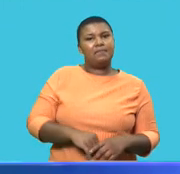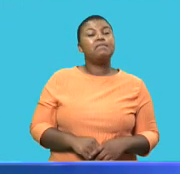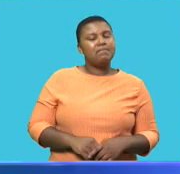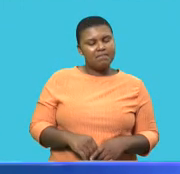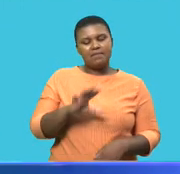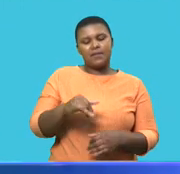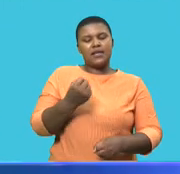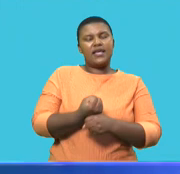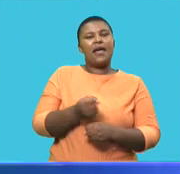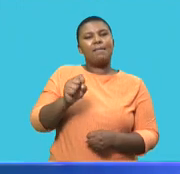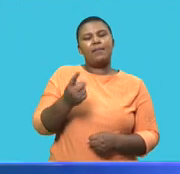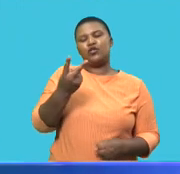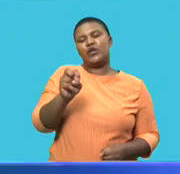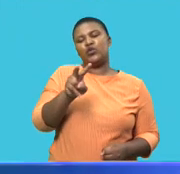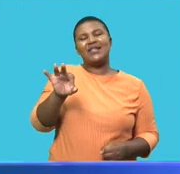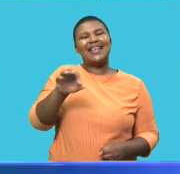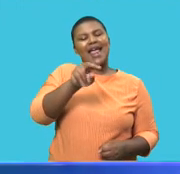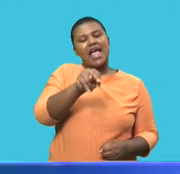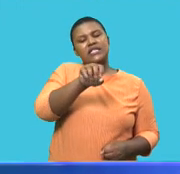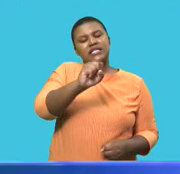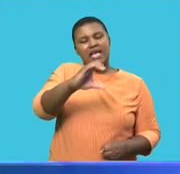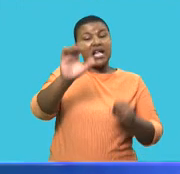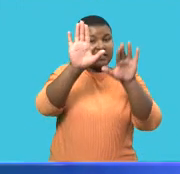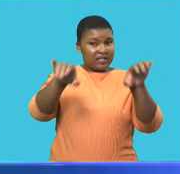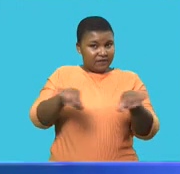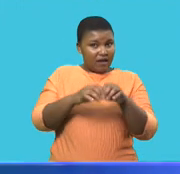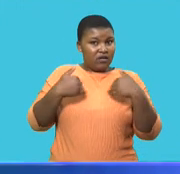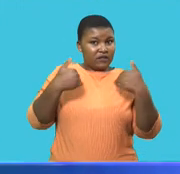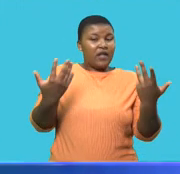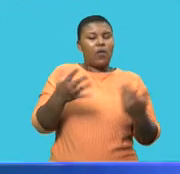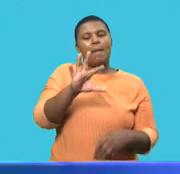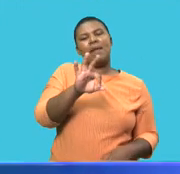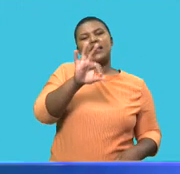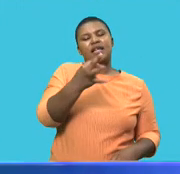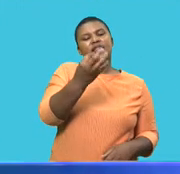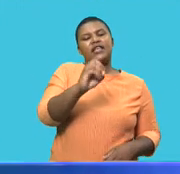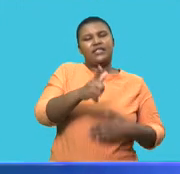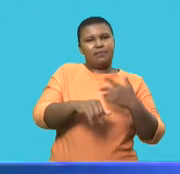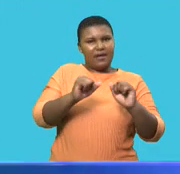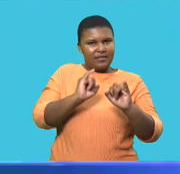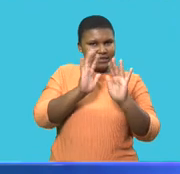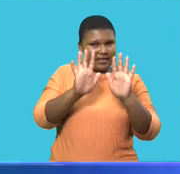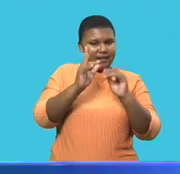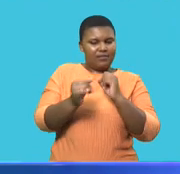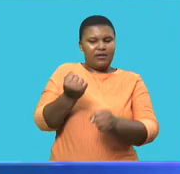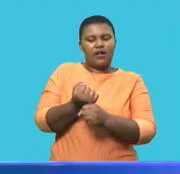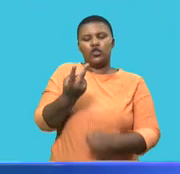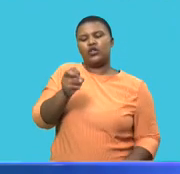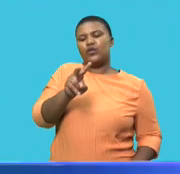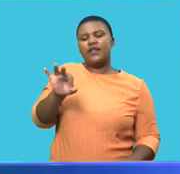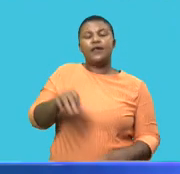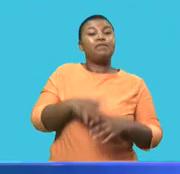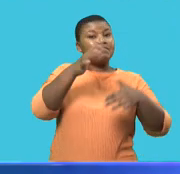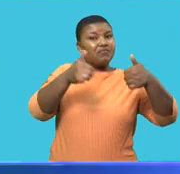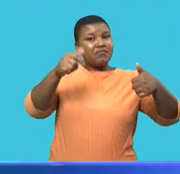2023 National Senior Certificate Final Examinations are set to commence on Monday, the 30th of October this year. The city's officials who were leading